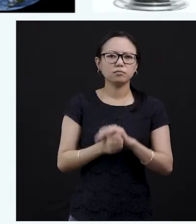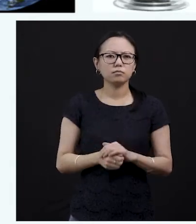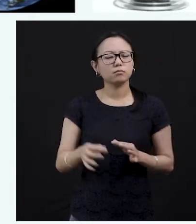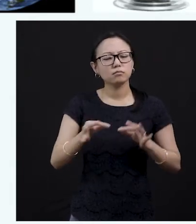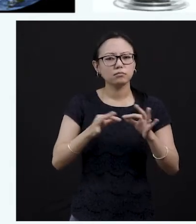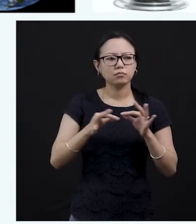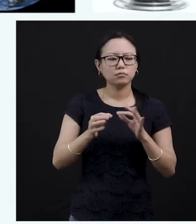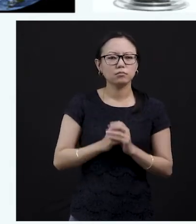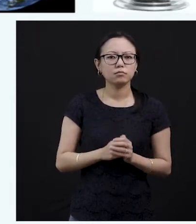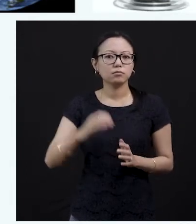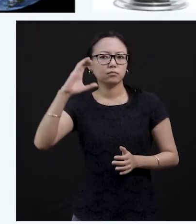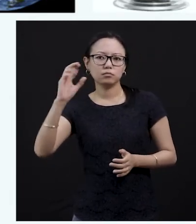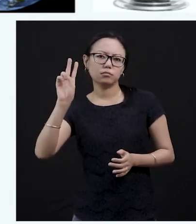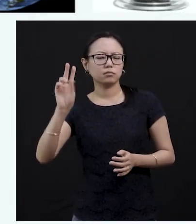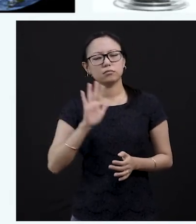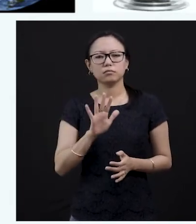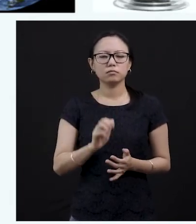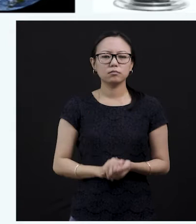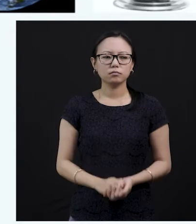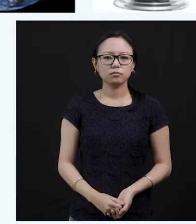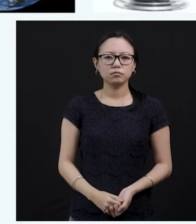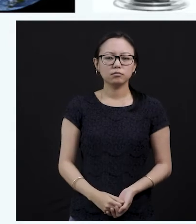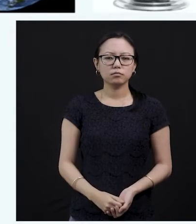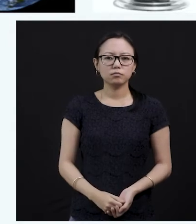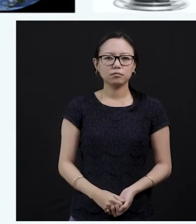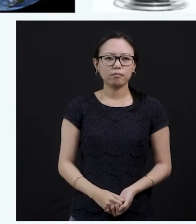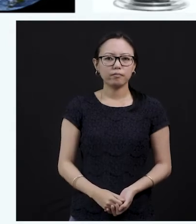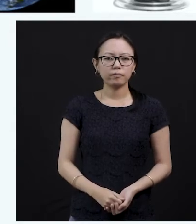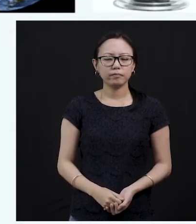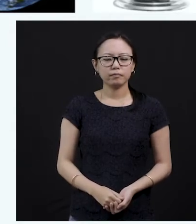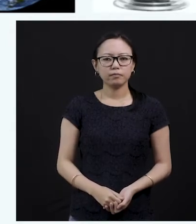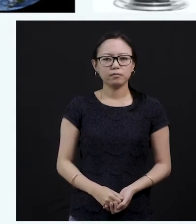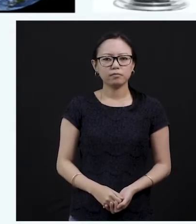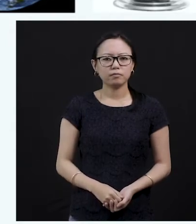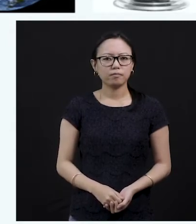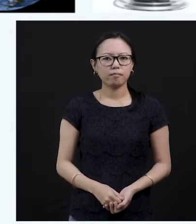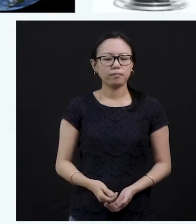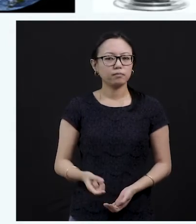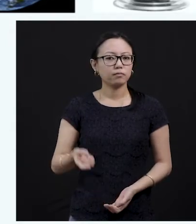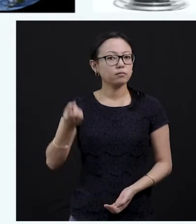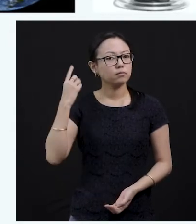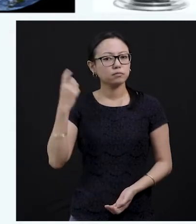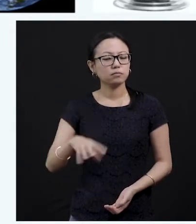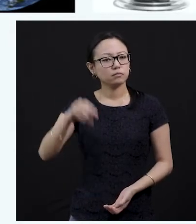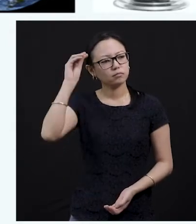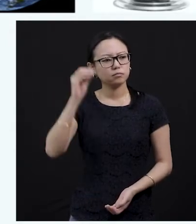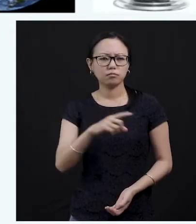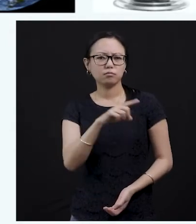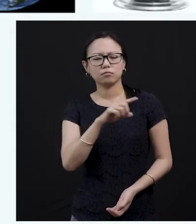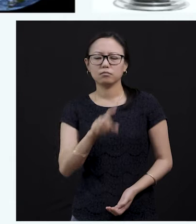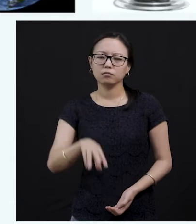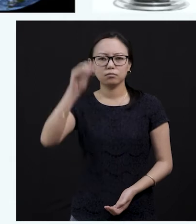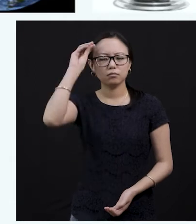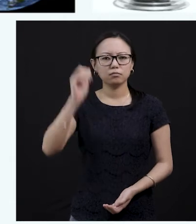about day and night. Okay? Now students, that was all about the revision of the last 2